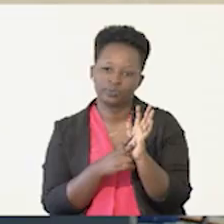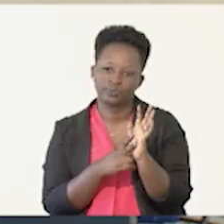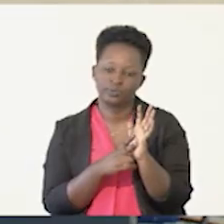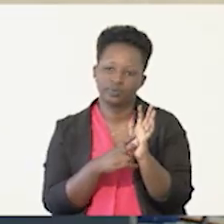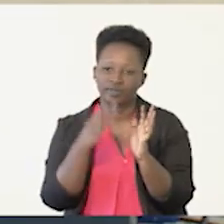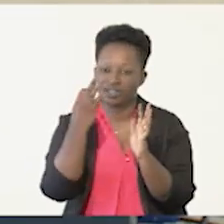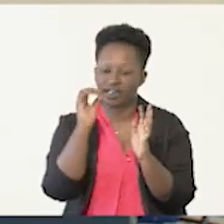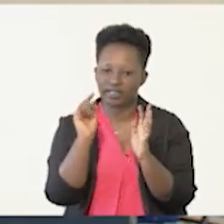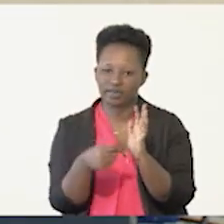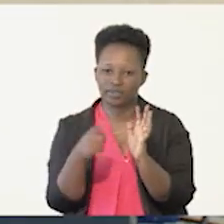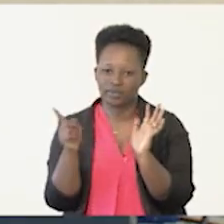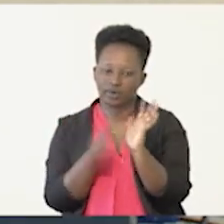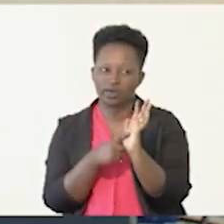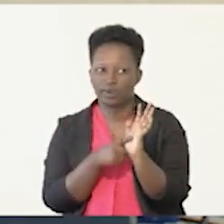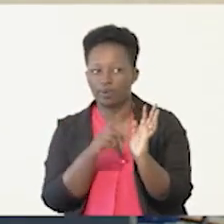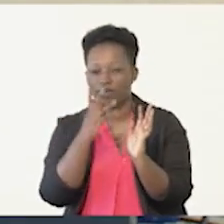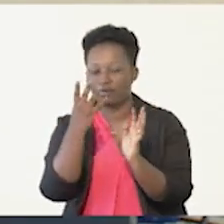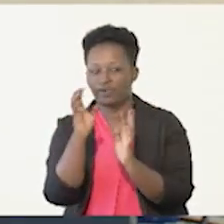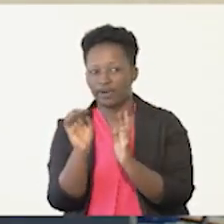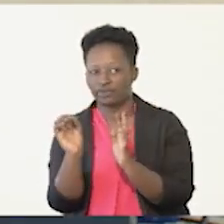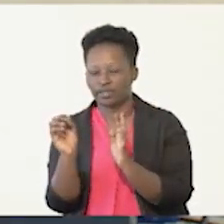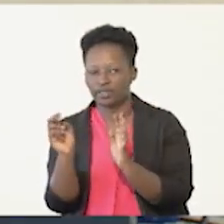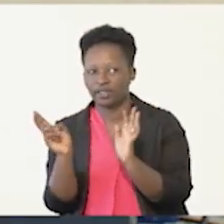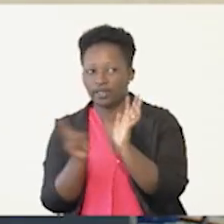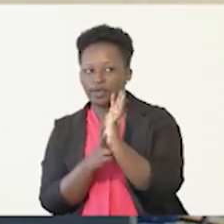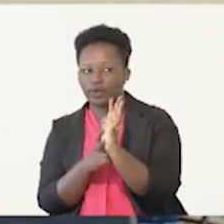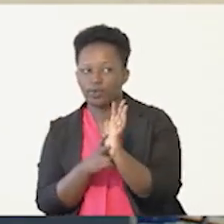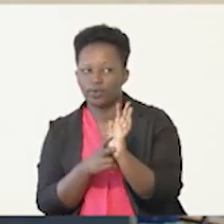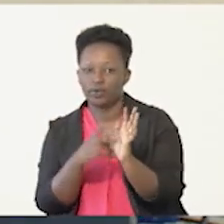get 30,000, then you take away 400, remain with